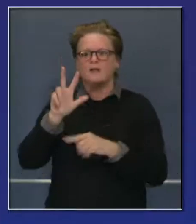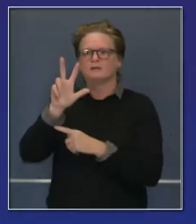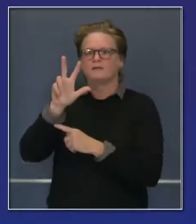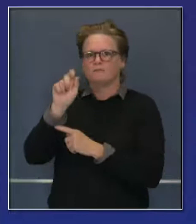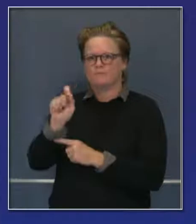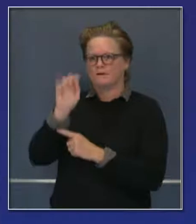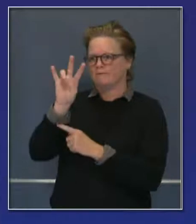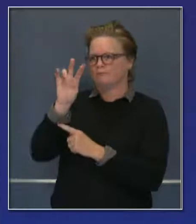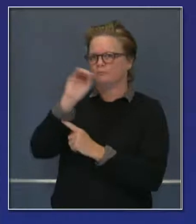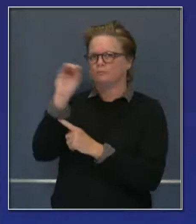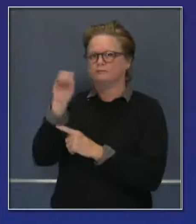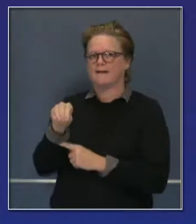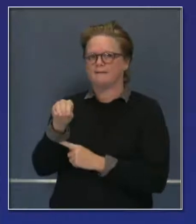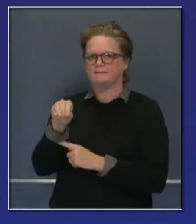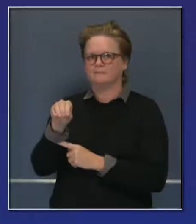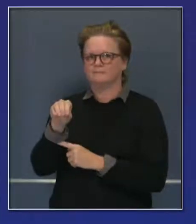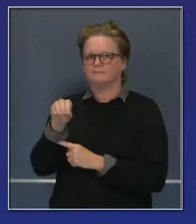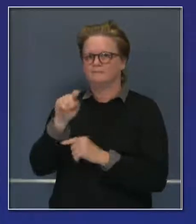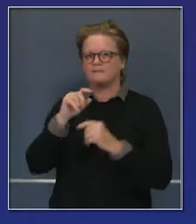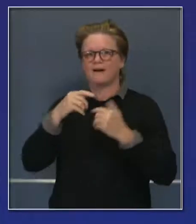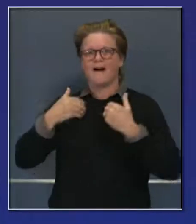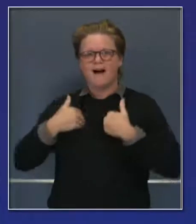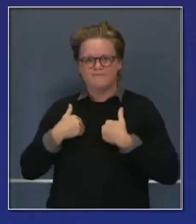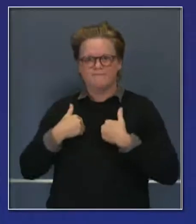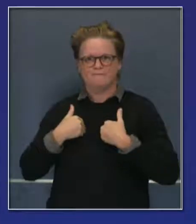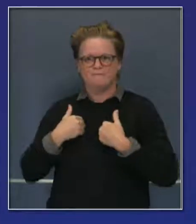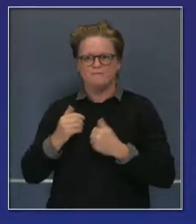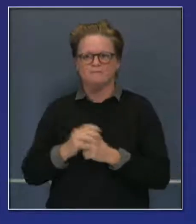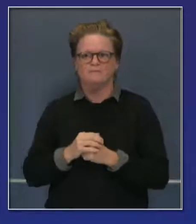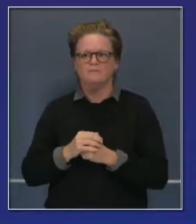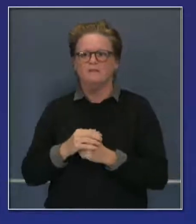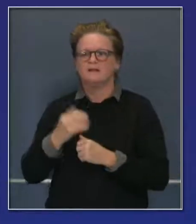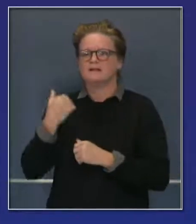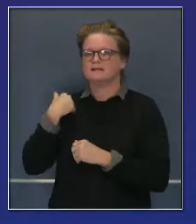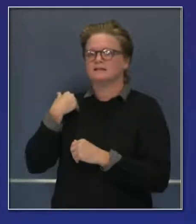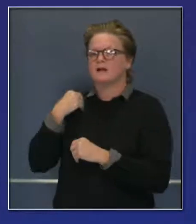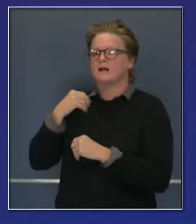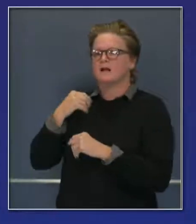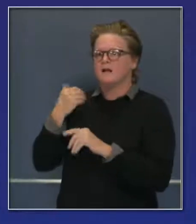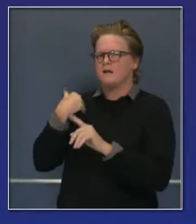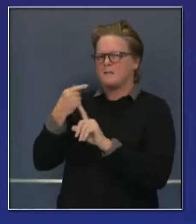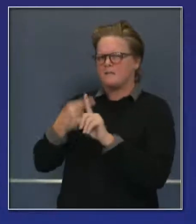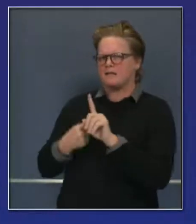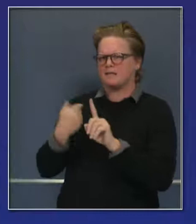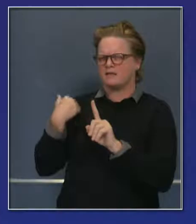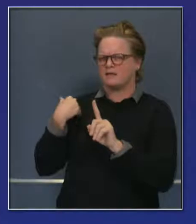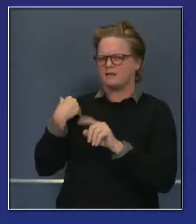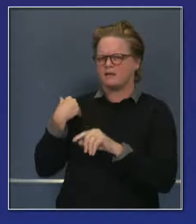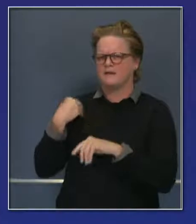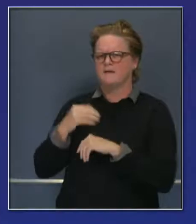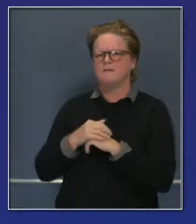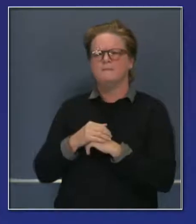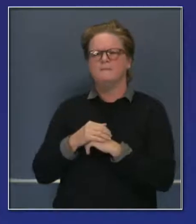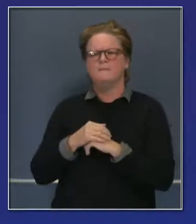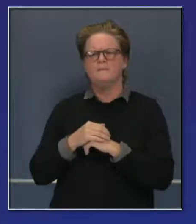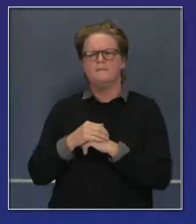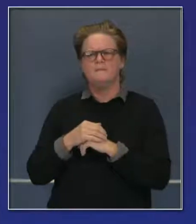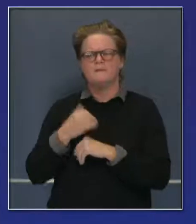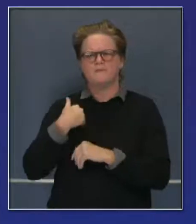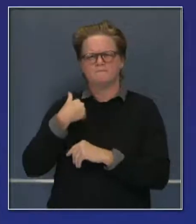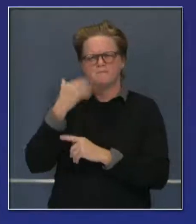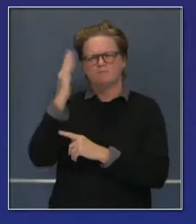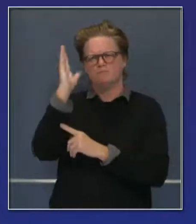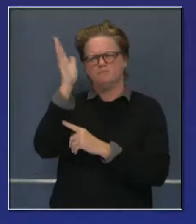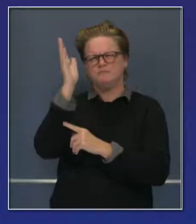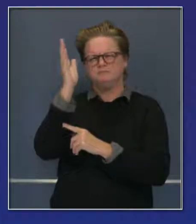on October 19th, not too long ago, a little less than a month ago, when I made a presentation, the positivity rate over